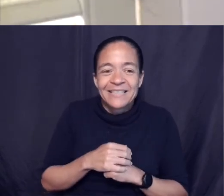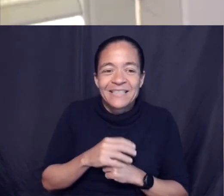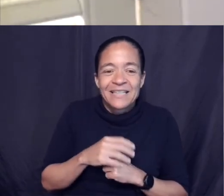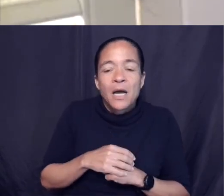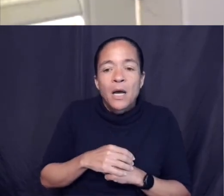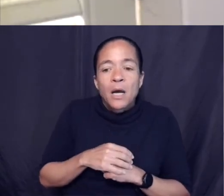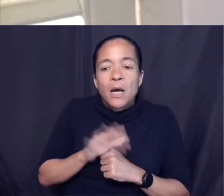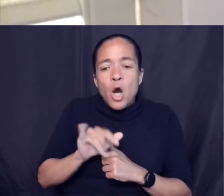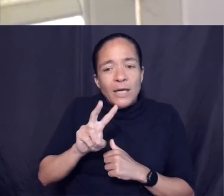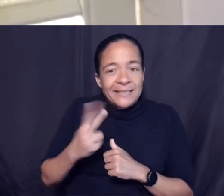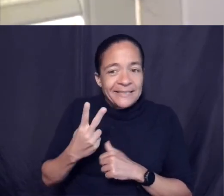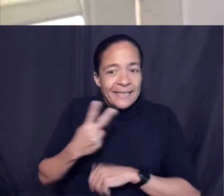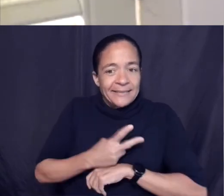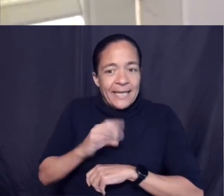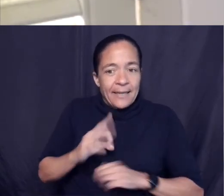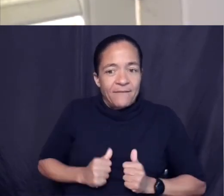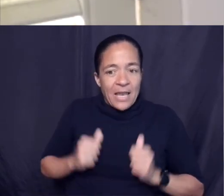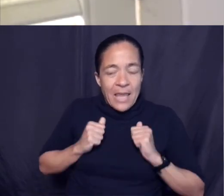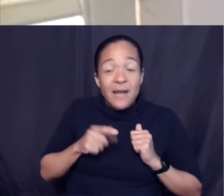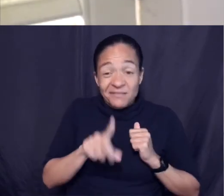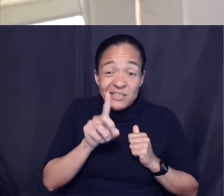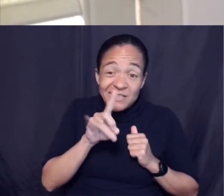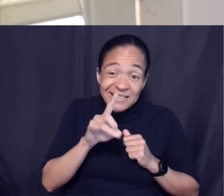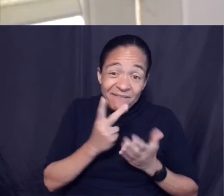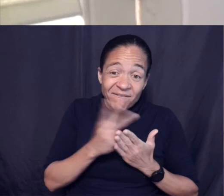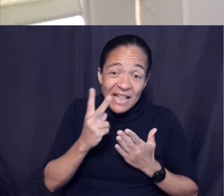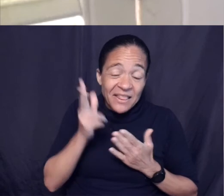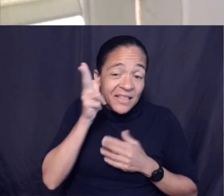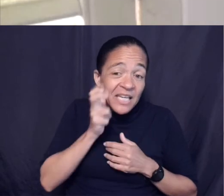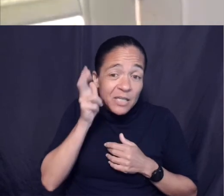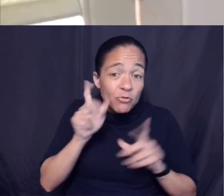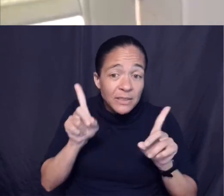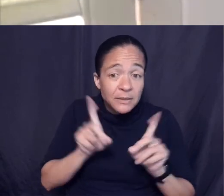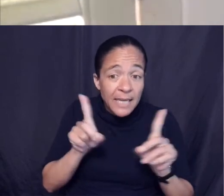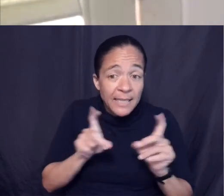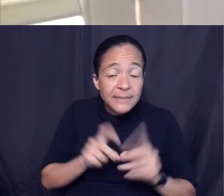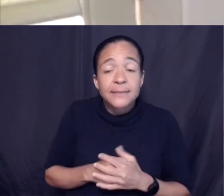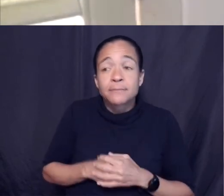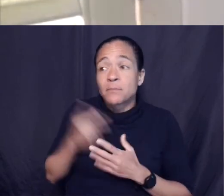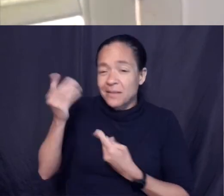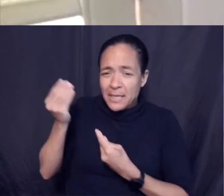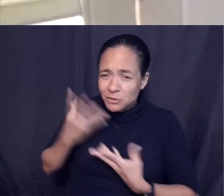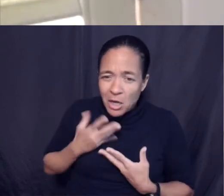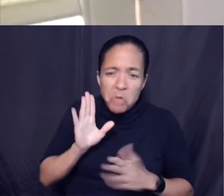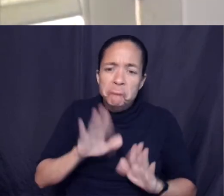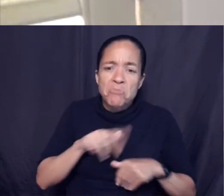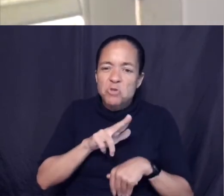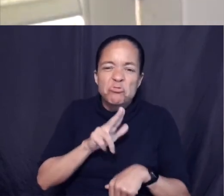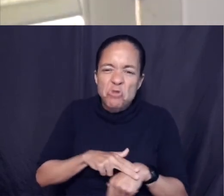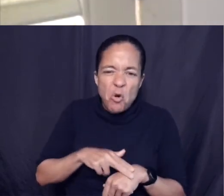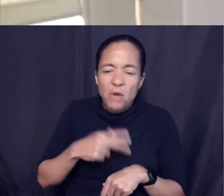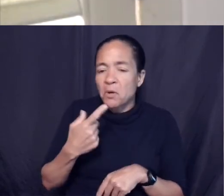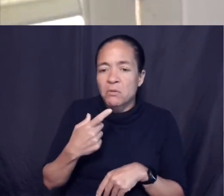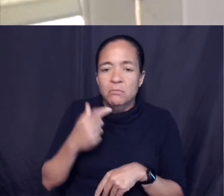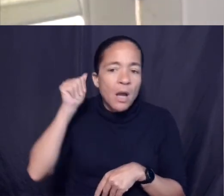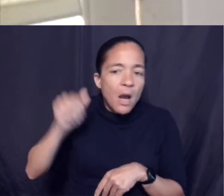But again, on her second day of life, she had failed a hearing test. We were told again that was